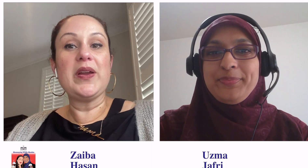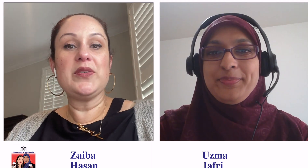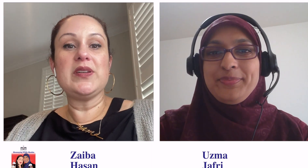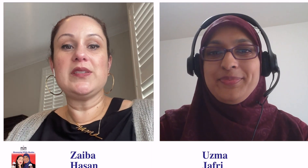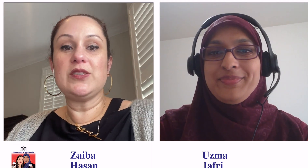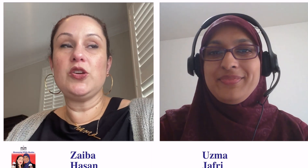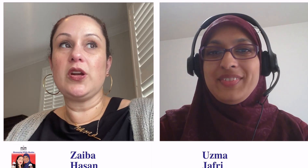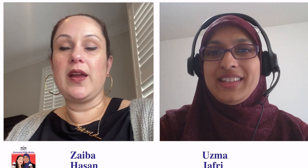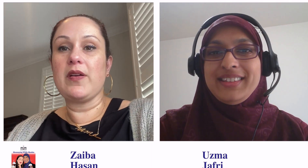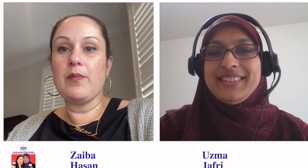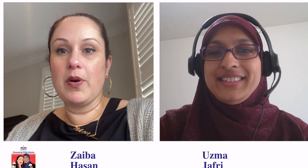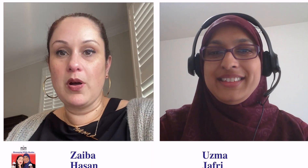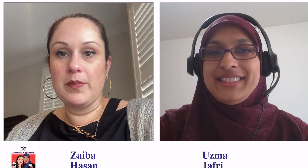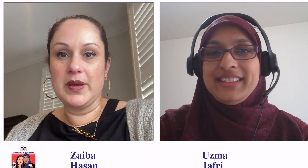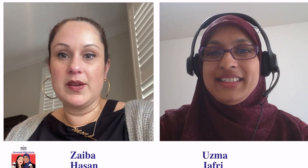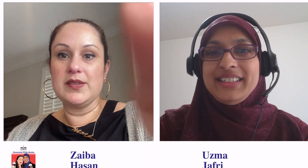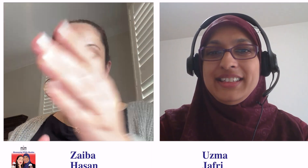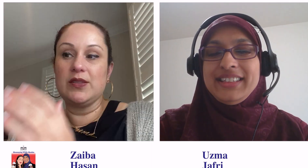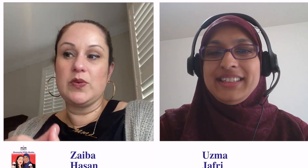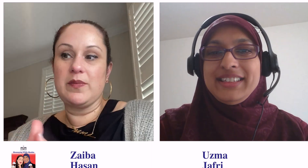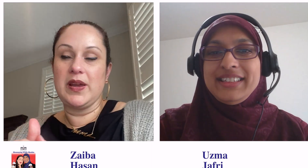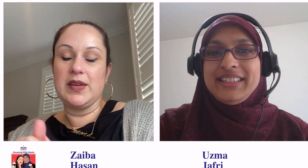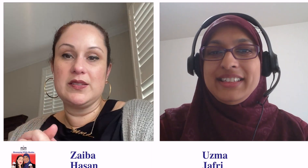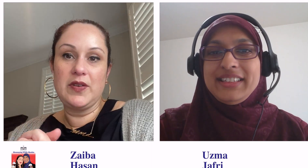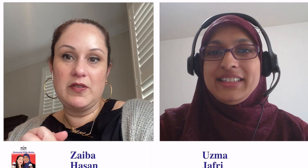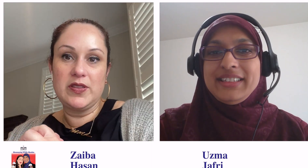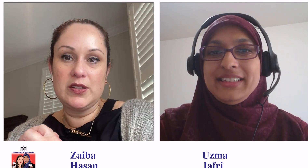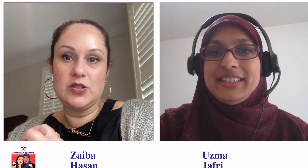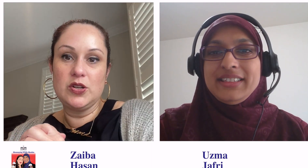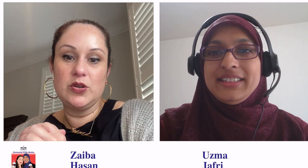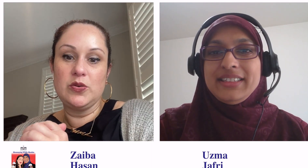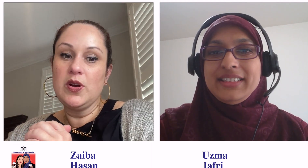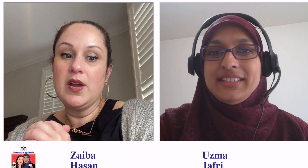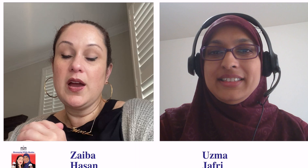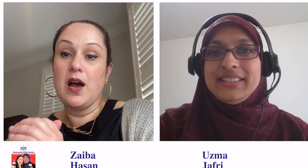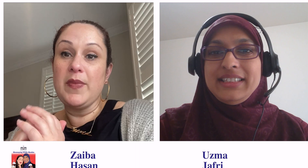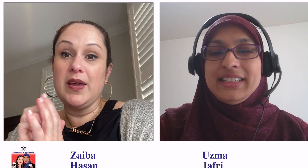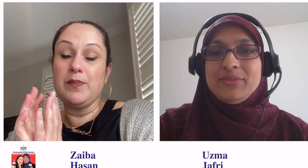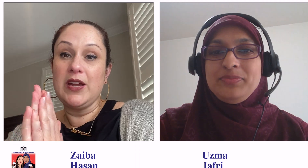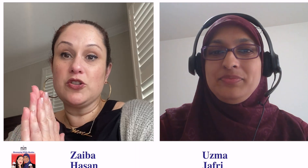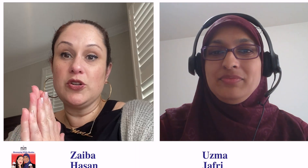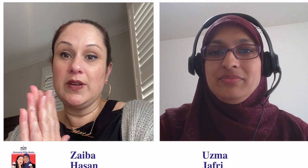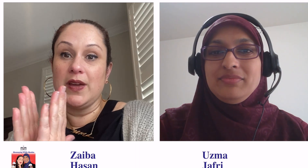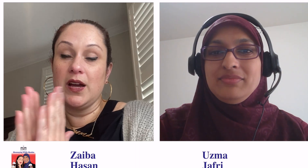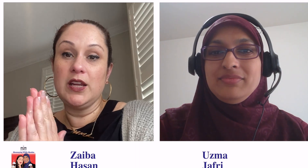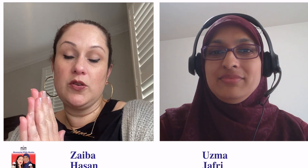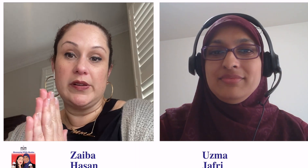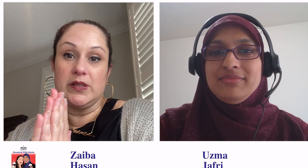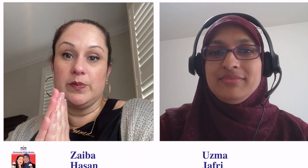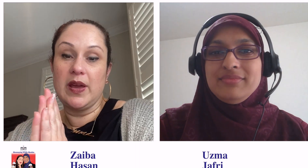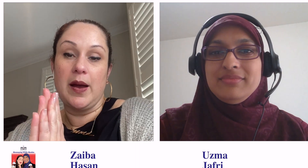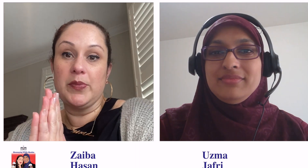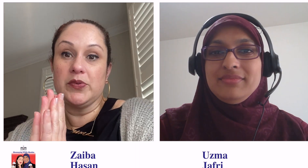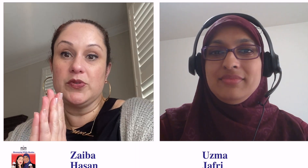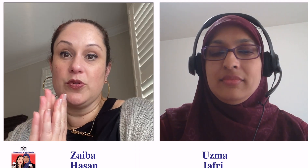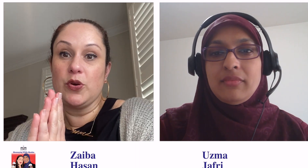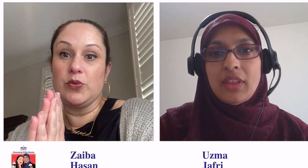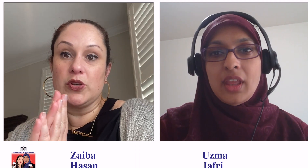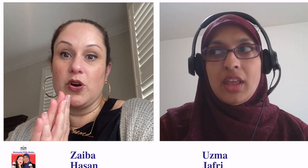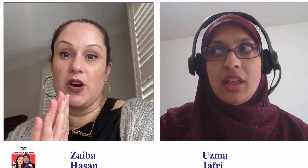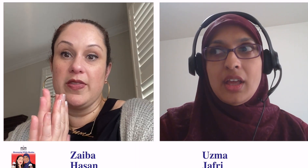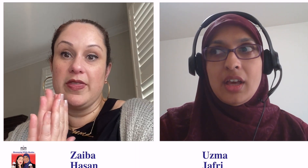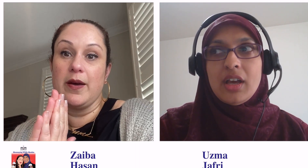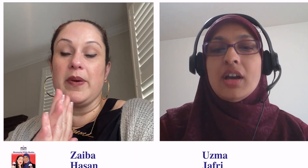Oh my goodness, you're going to have a ball, because that's one of my kid's favorite things to do, and make sure you get the Honeycrisp apples.